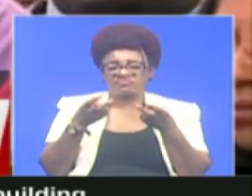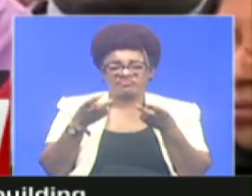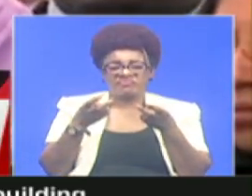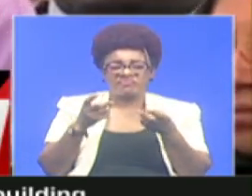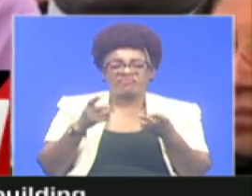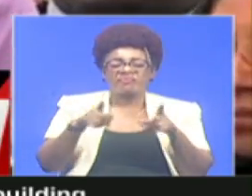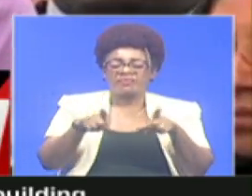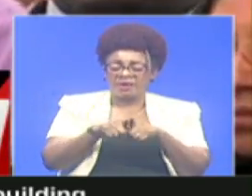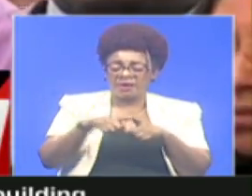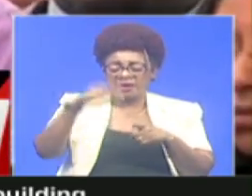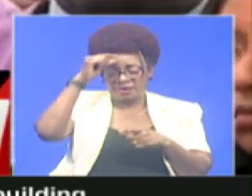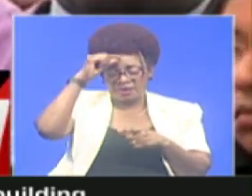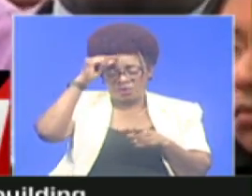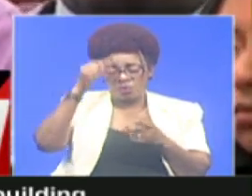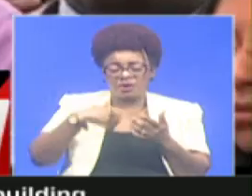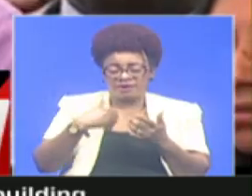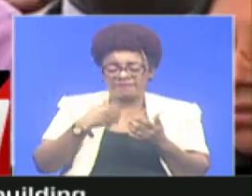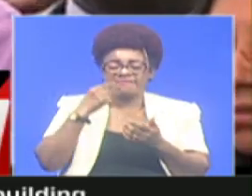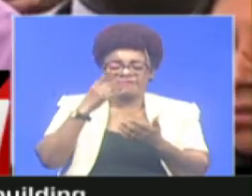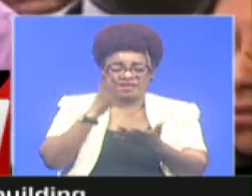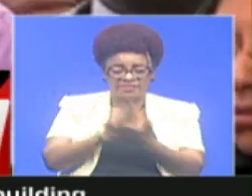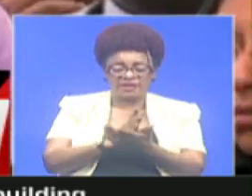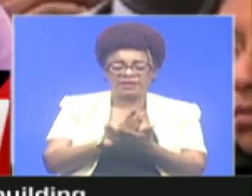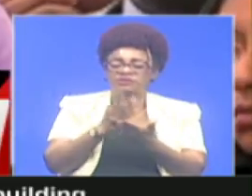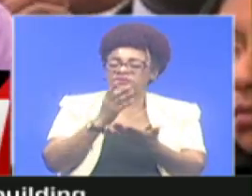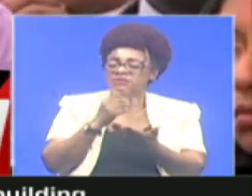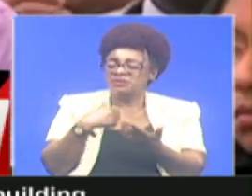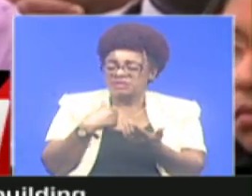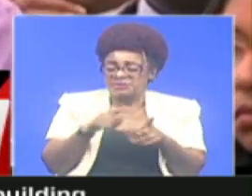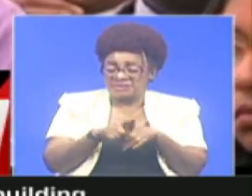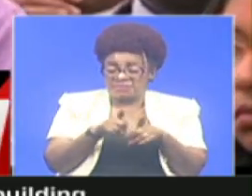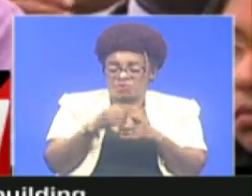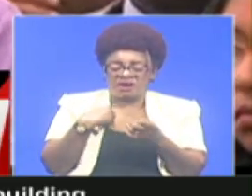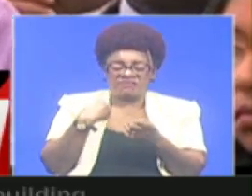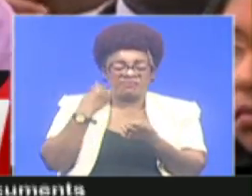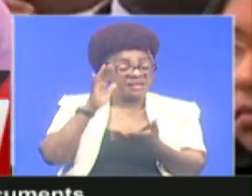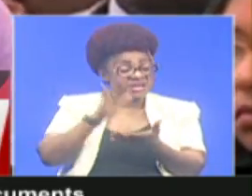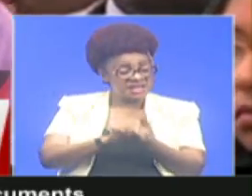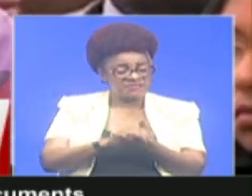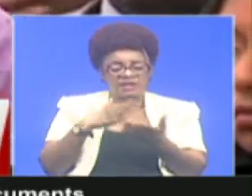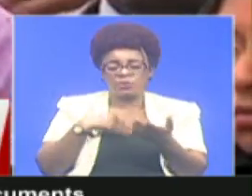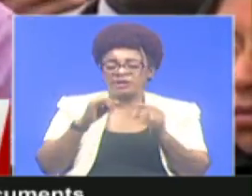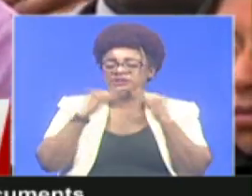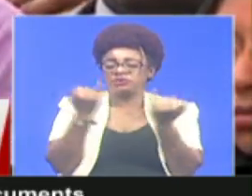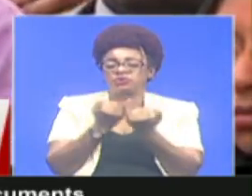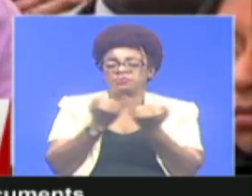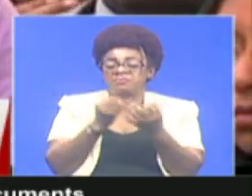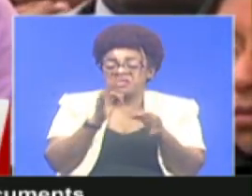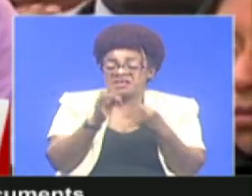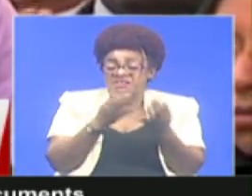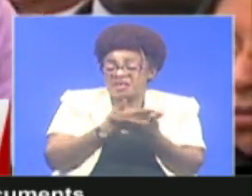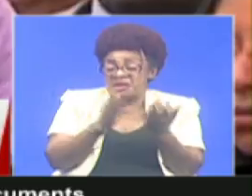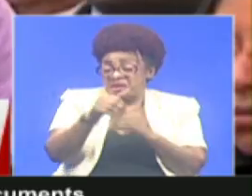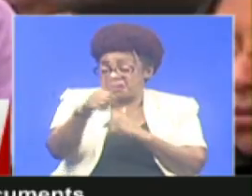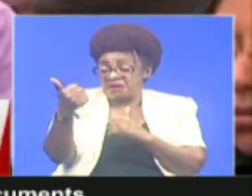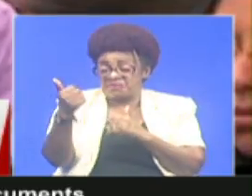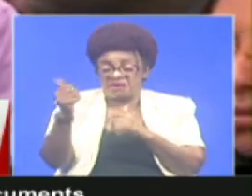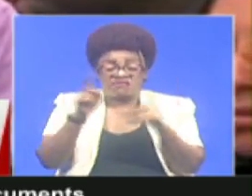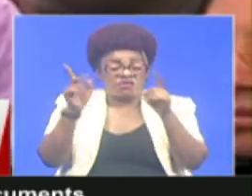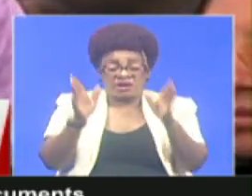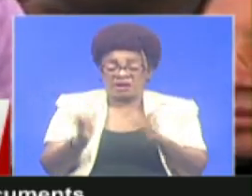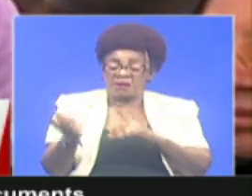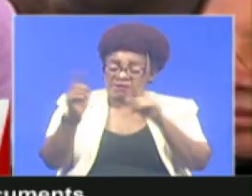and trust in our institutions and the resources that we have. If any other nationality would be here, it would be a private person that will